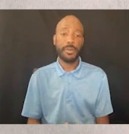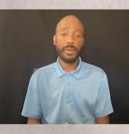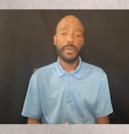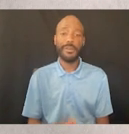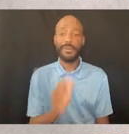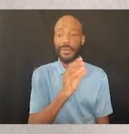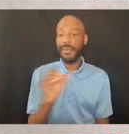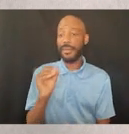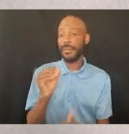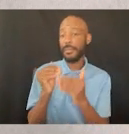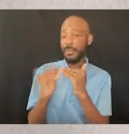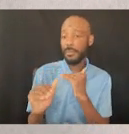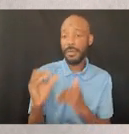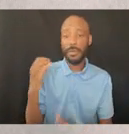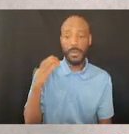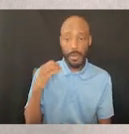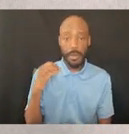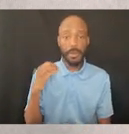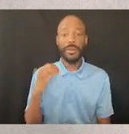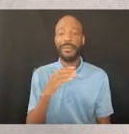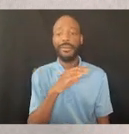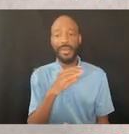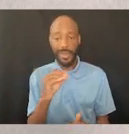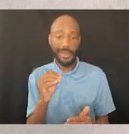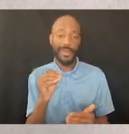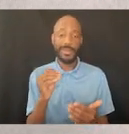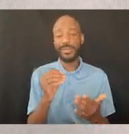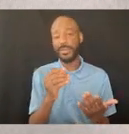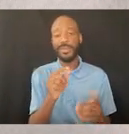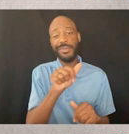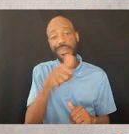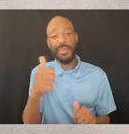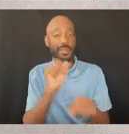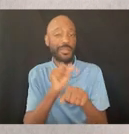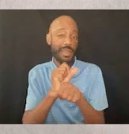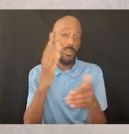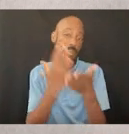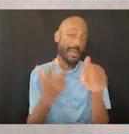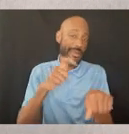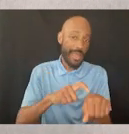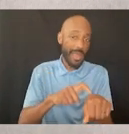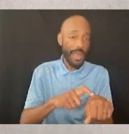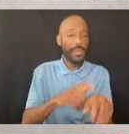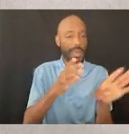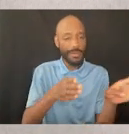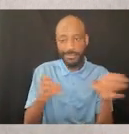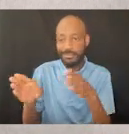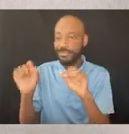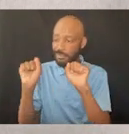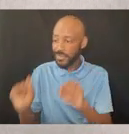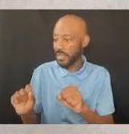And birth coach. And as a part-time here and there, and I can spend more time making things, which I